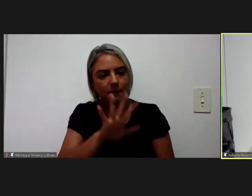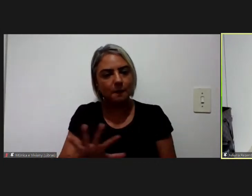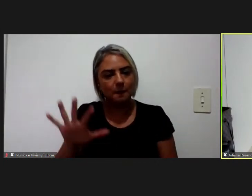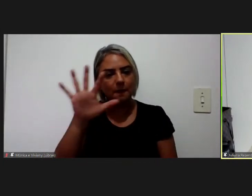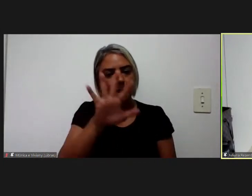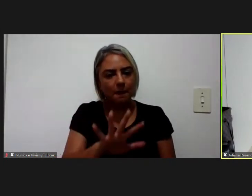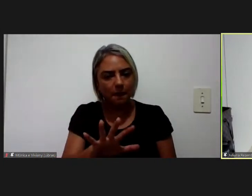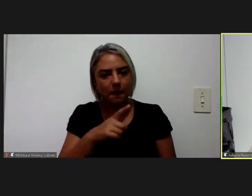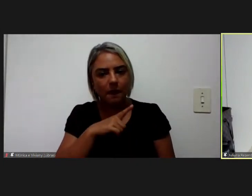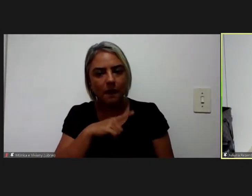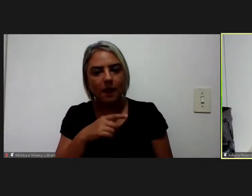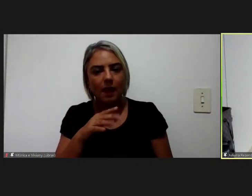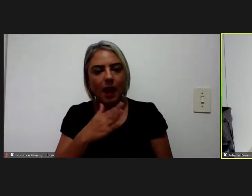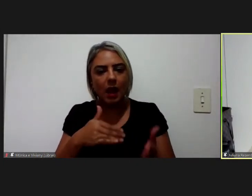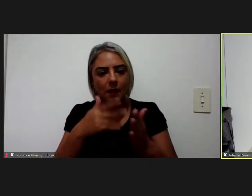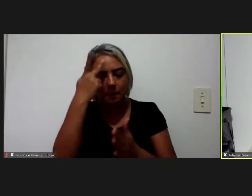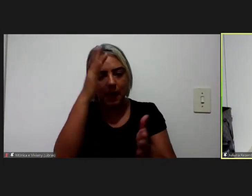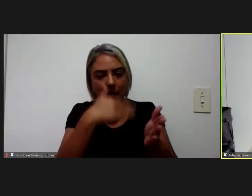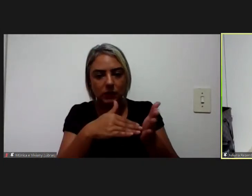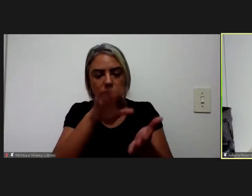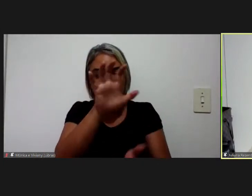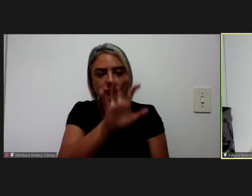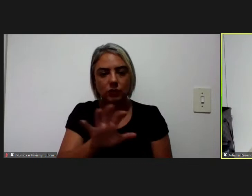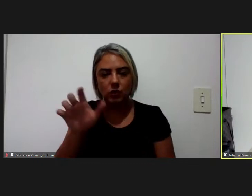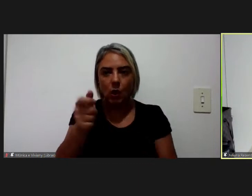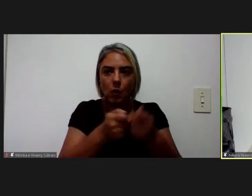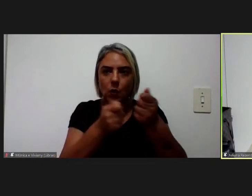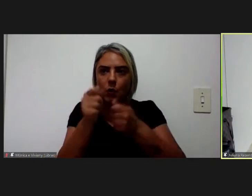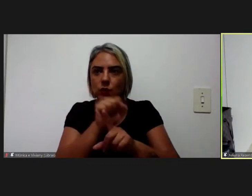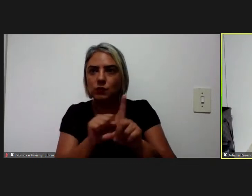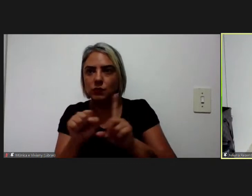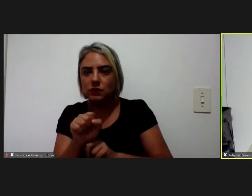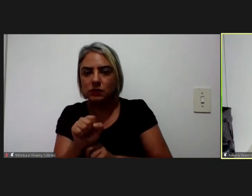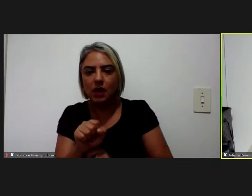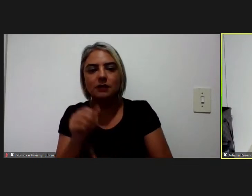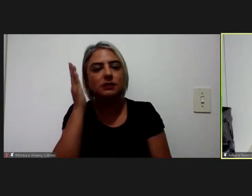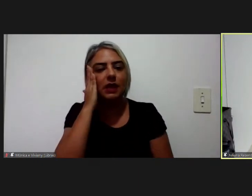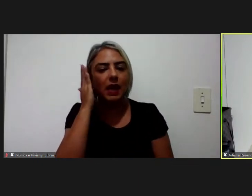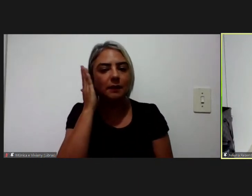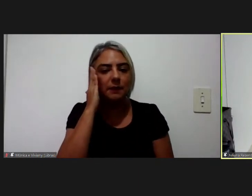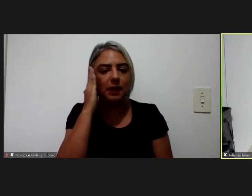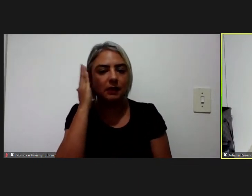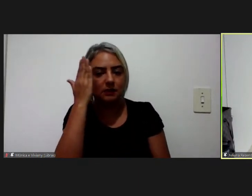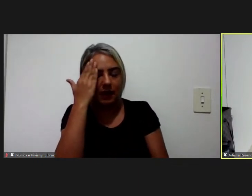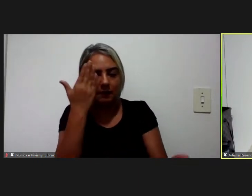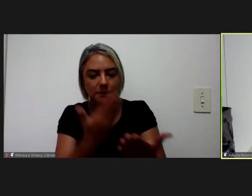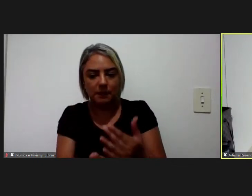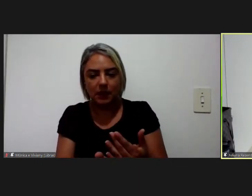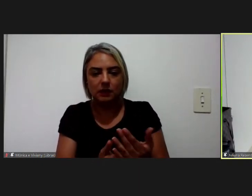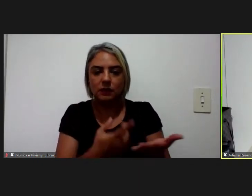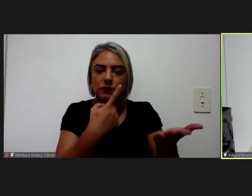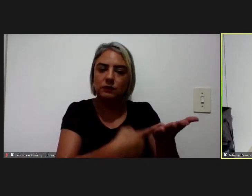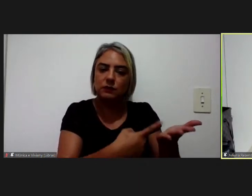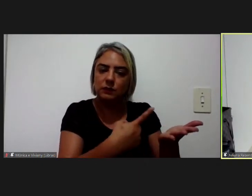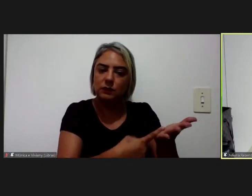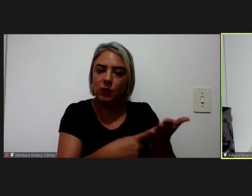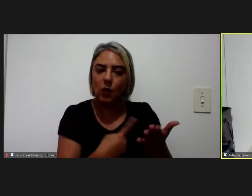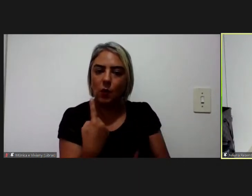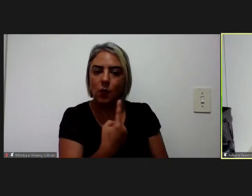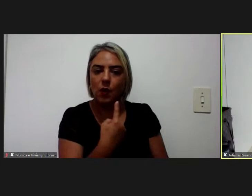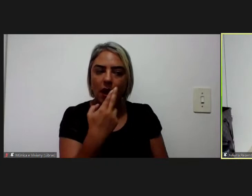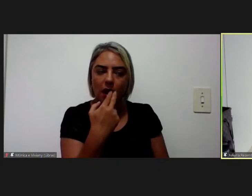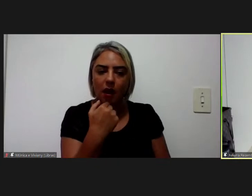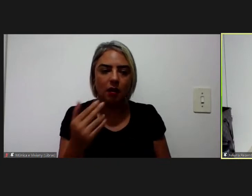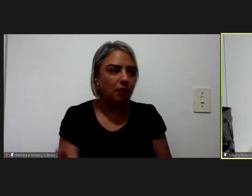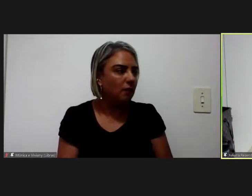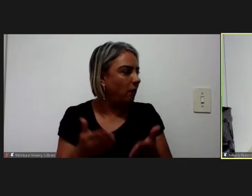care to cope universalizada, with this equânime, scenario, regionalizada e universalized, potencializada. equitable, Considerando a regionalized, and with consistência com a social Agenda Única de control, Nutrição para a the